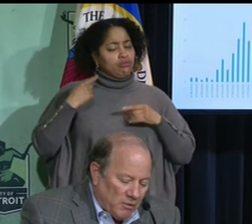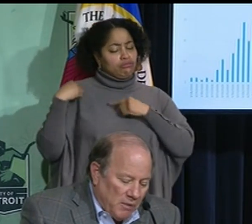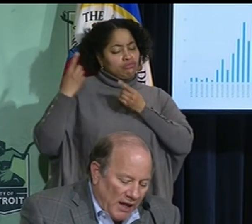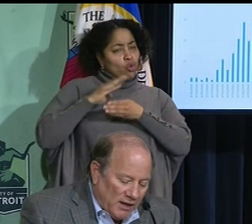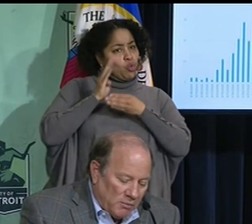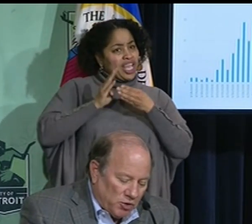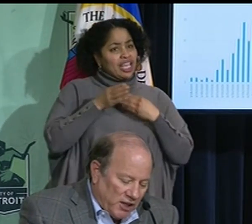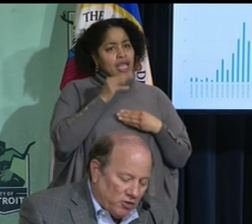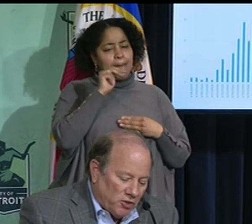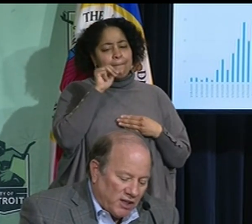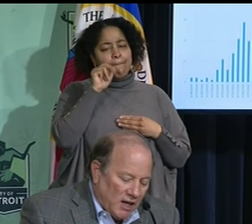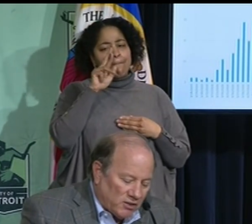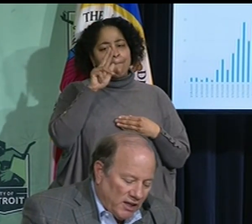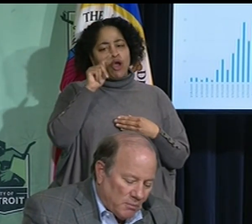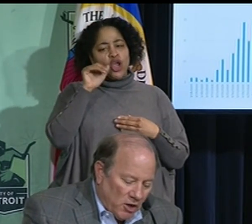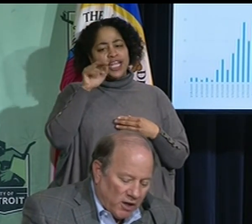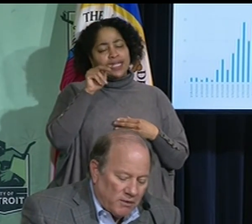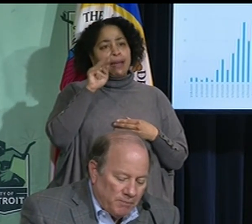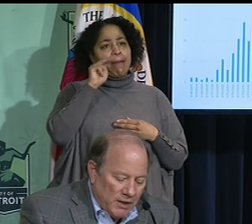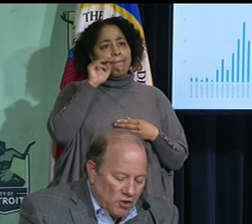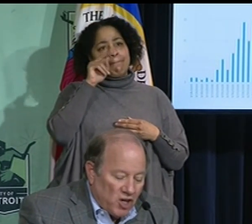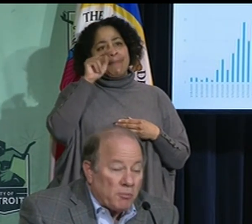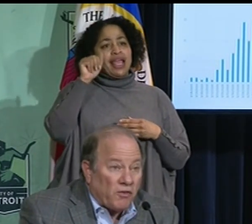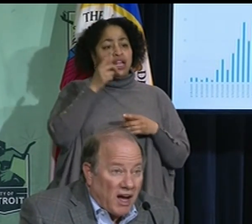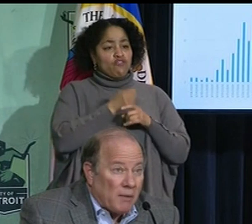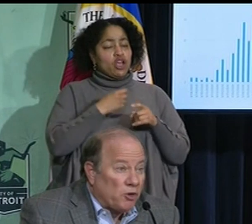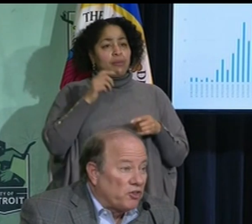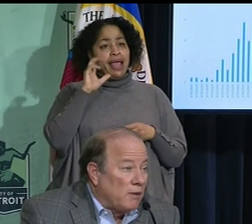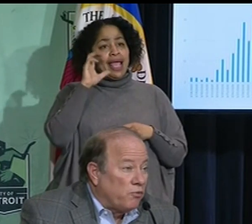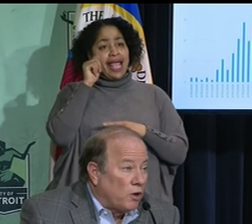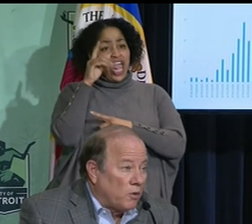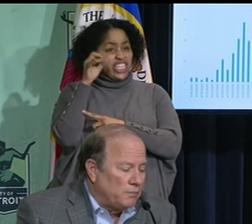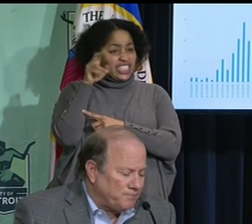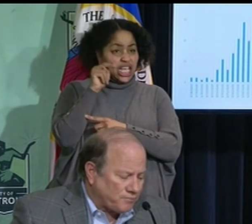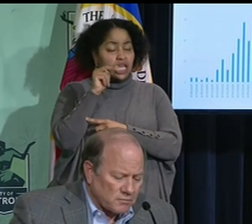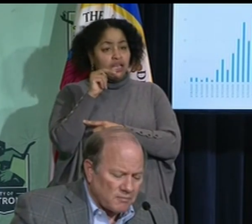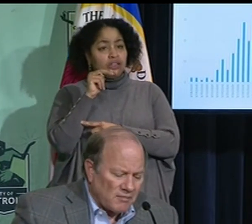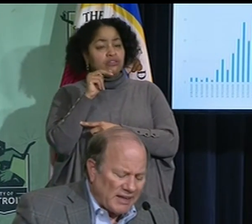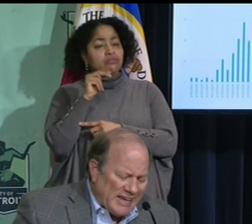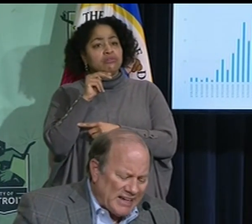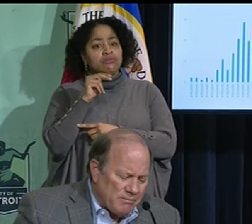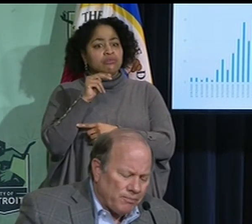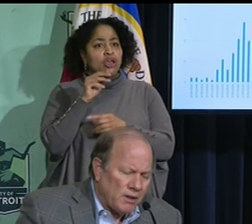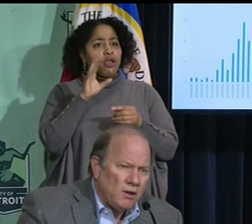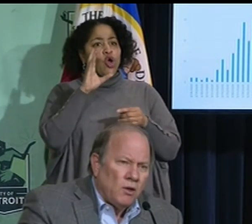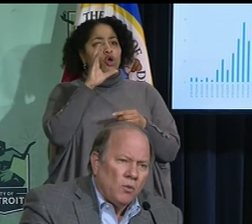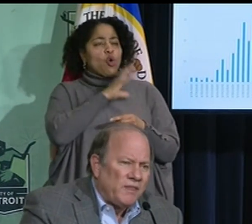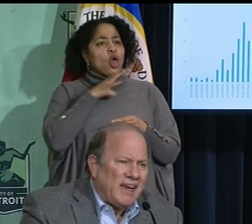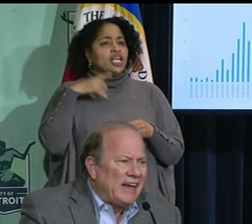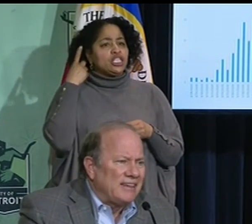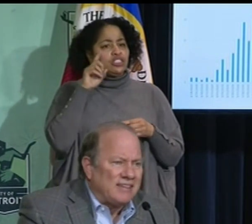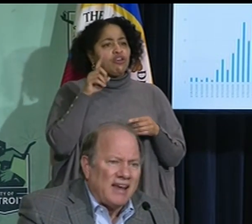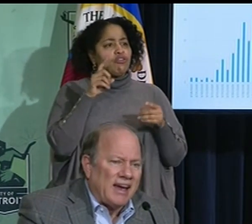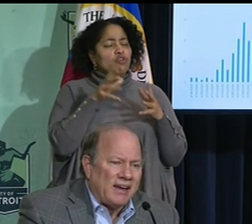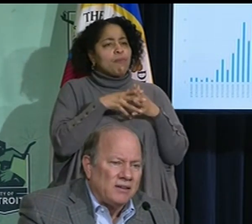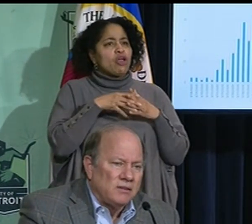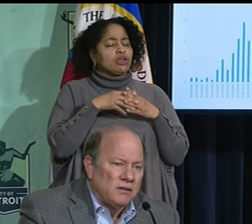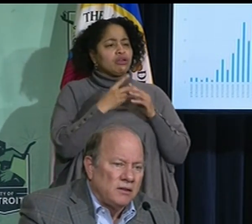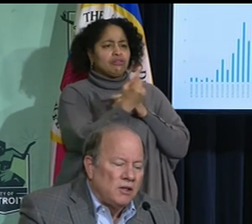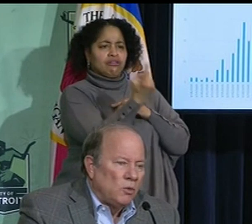and Martin Manna in particular at the Chaldean American Chamber of Commerce came forward, and what they had to